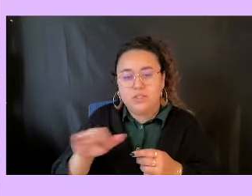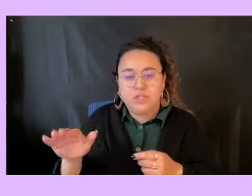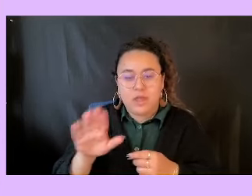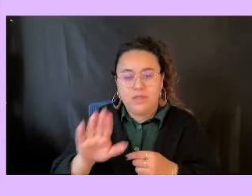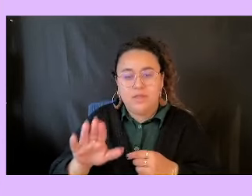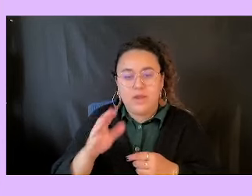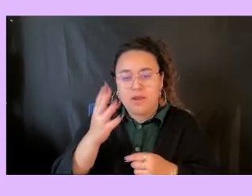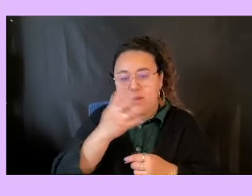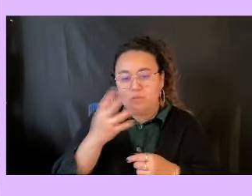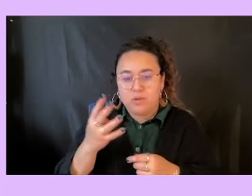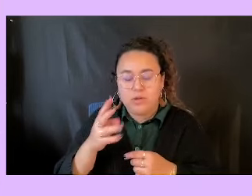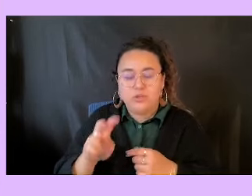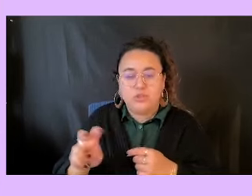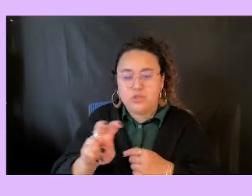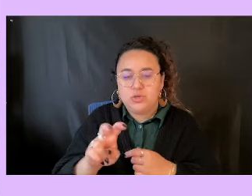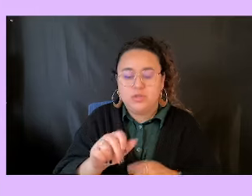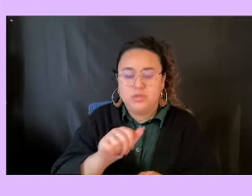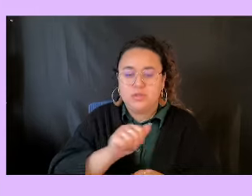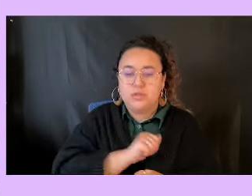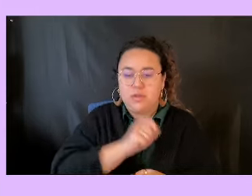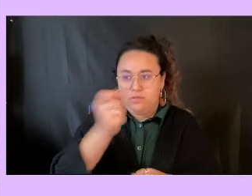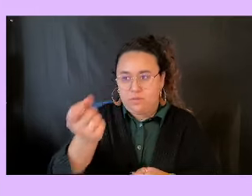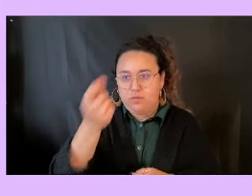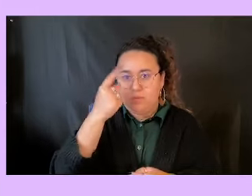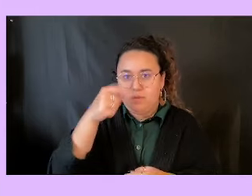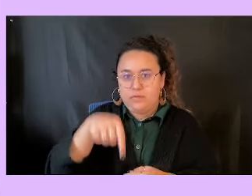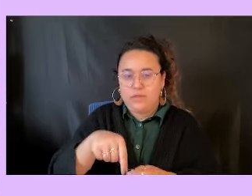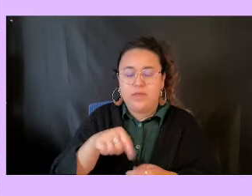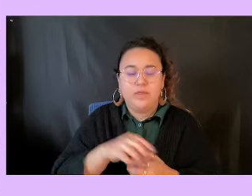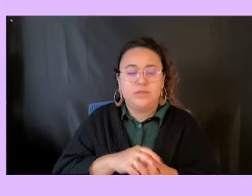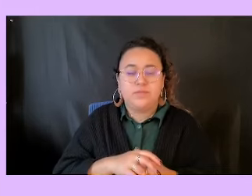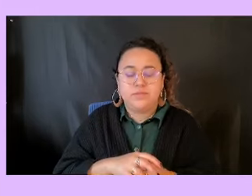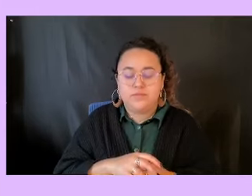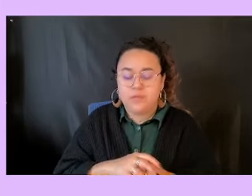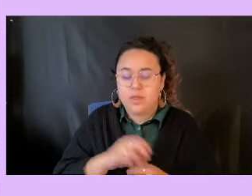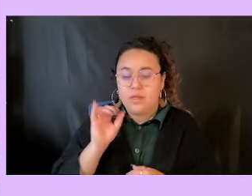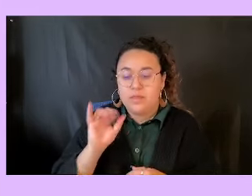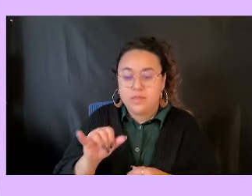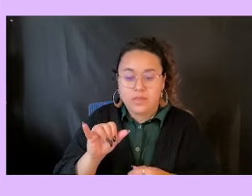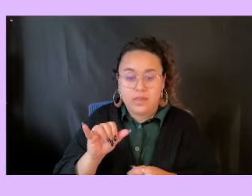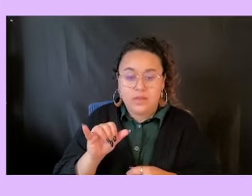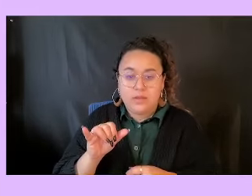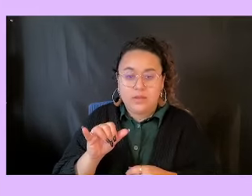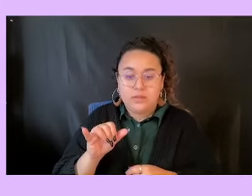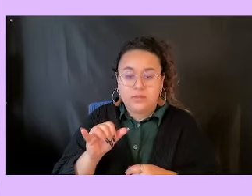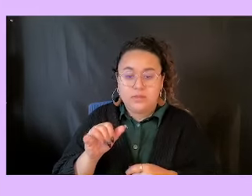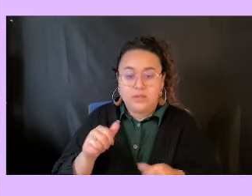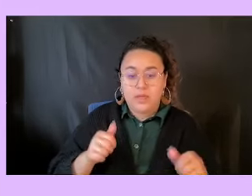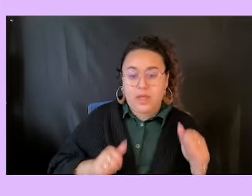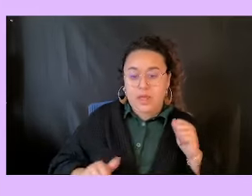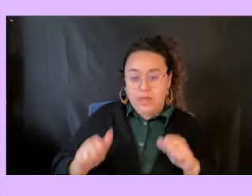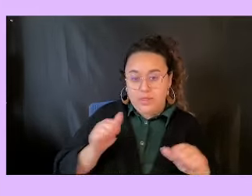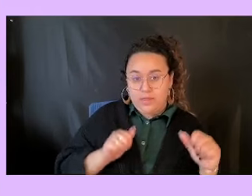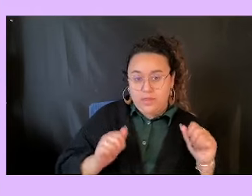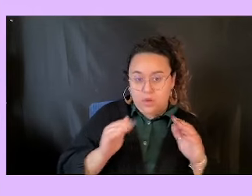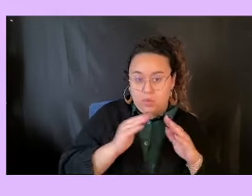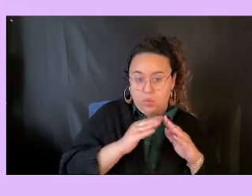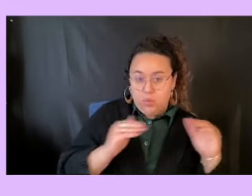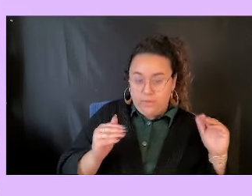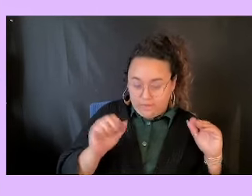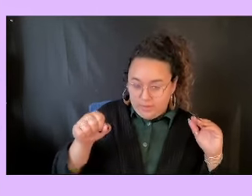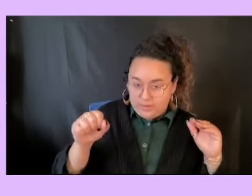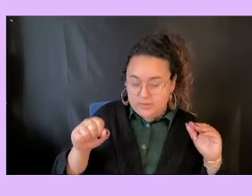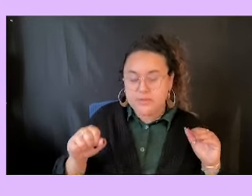the self-reckoning of this, sort of in under a theater's roof, but also at the same time,